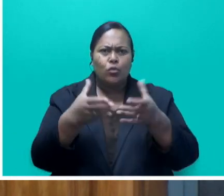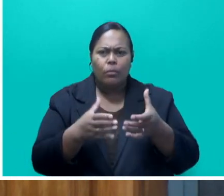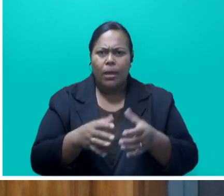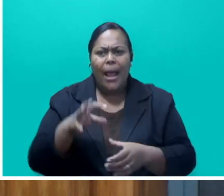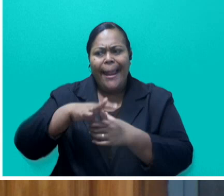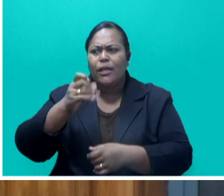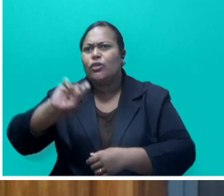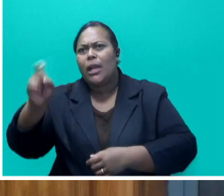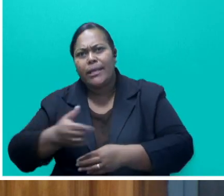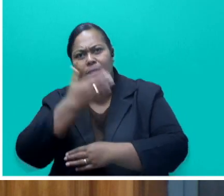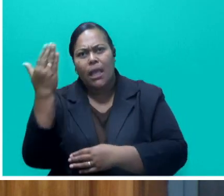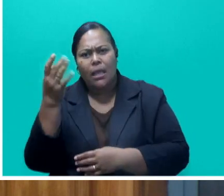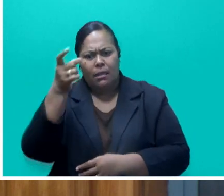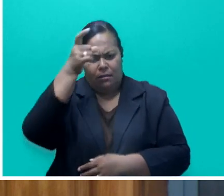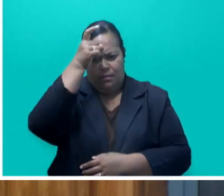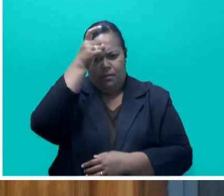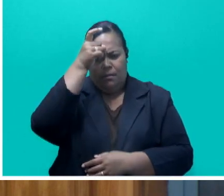day.